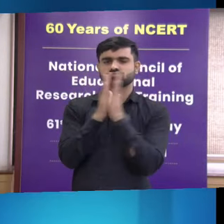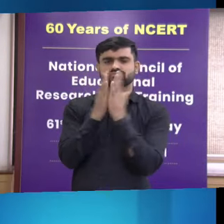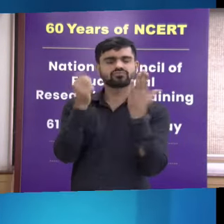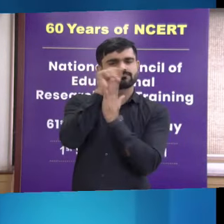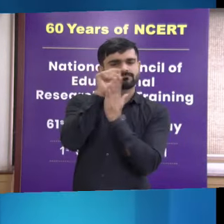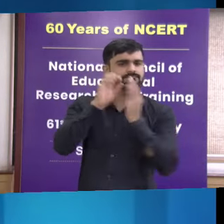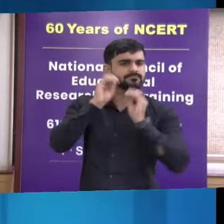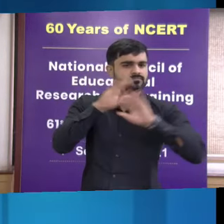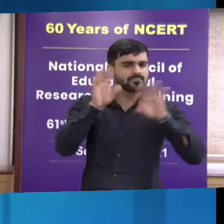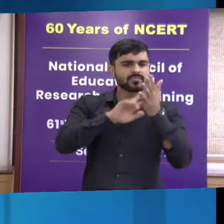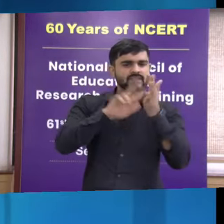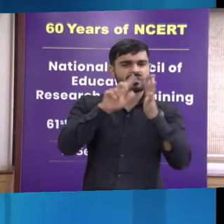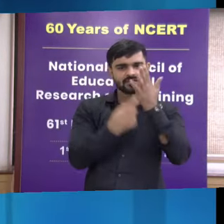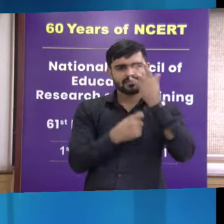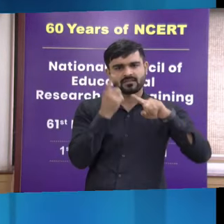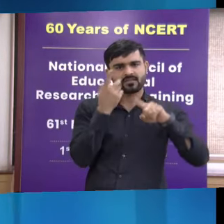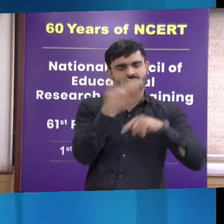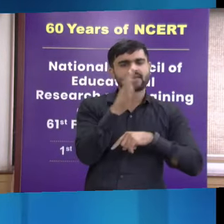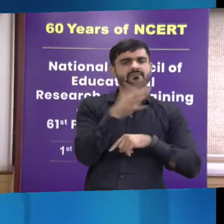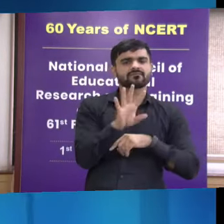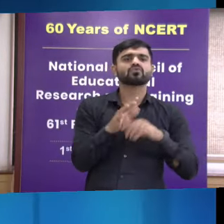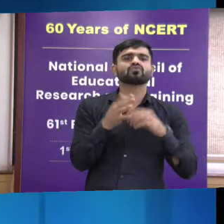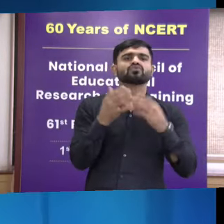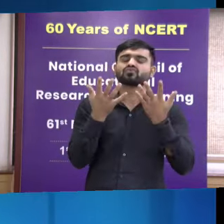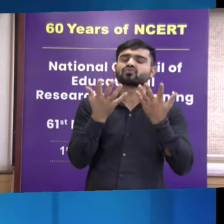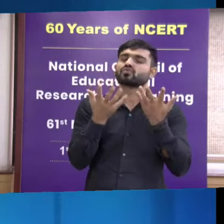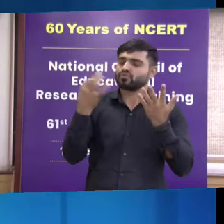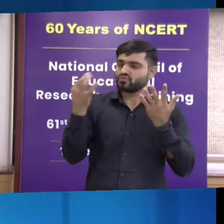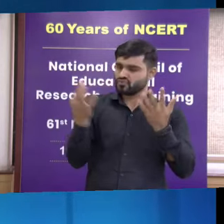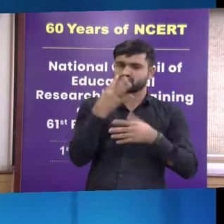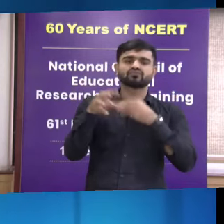published by the NCERT, and that thrills to me also.